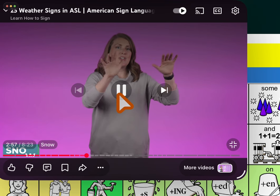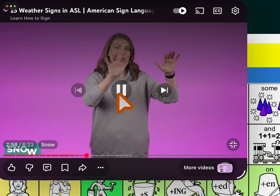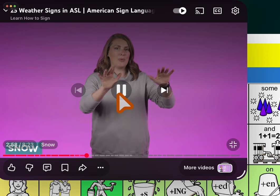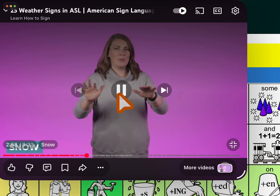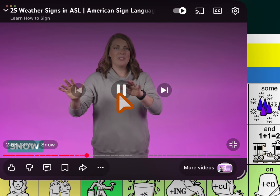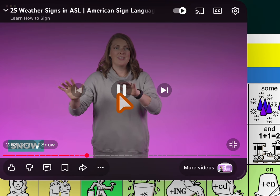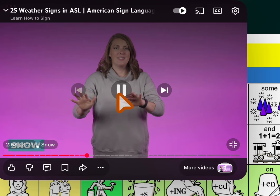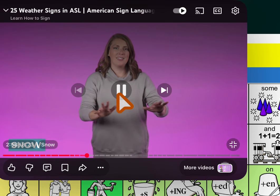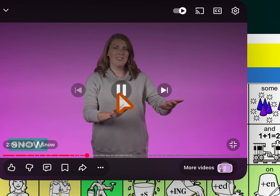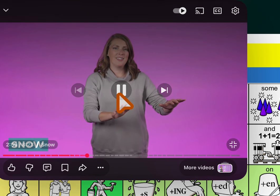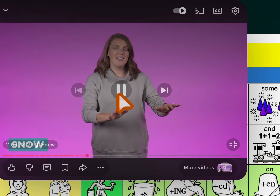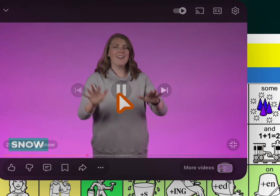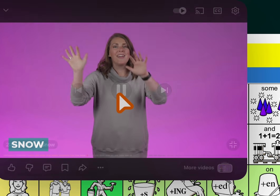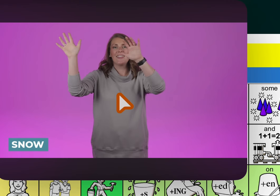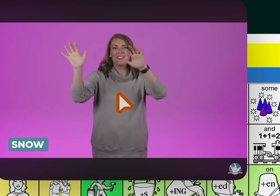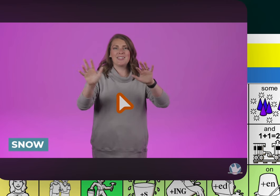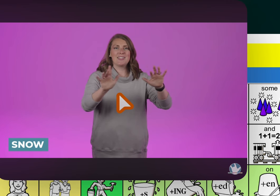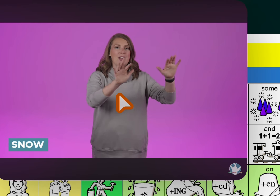Snow.